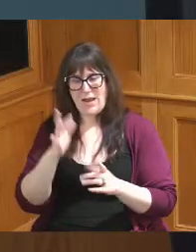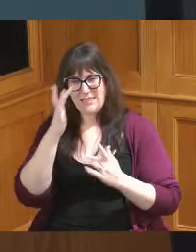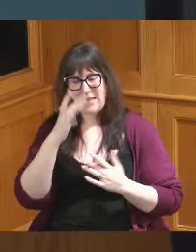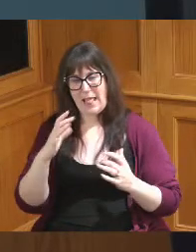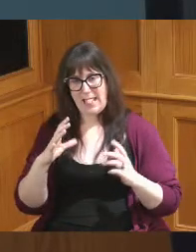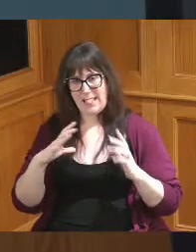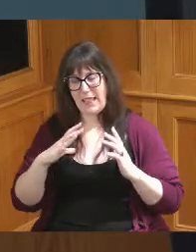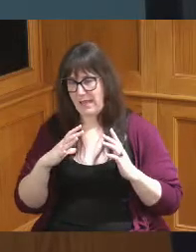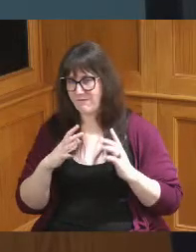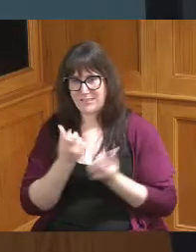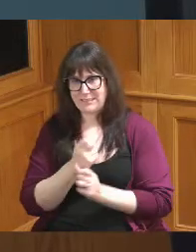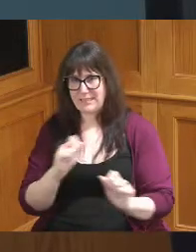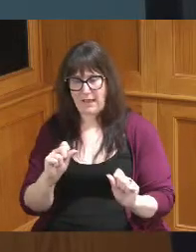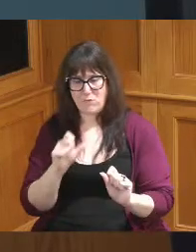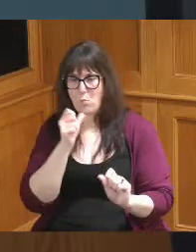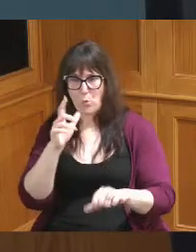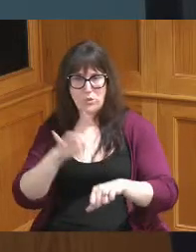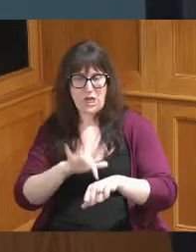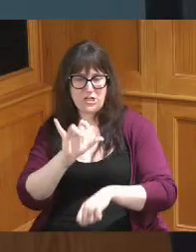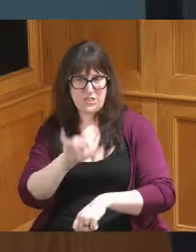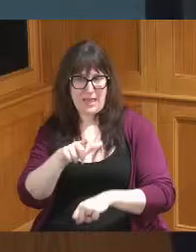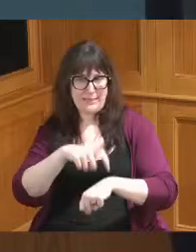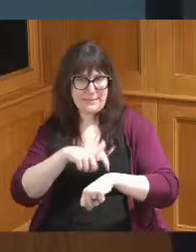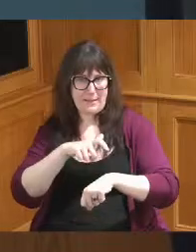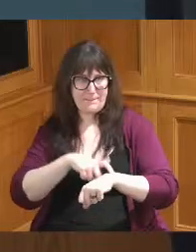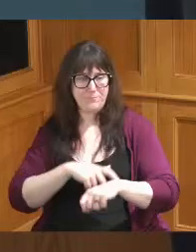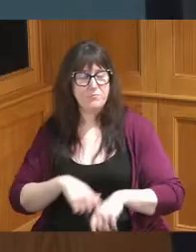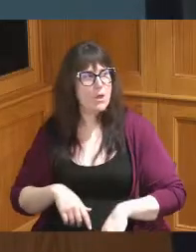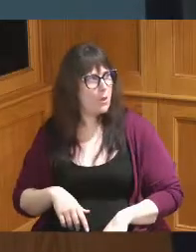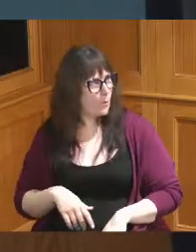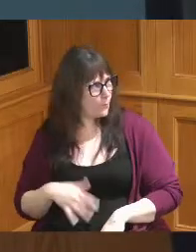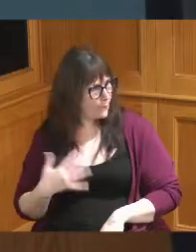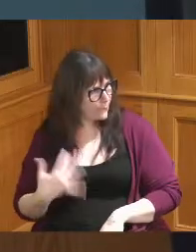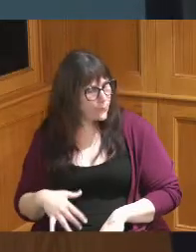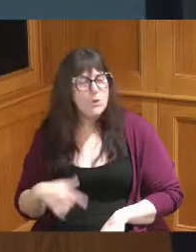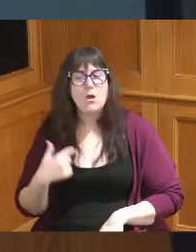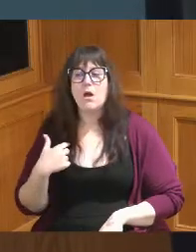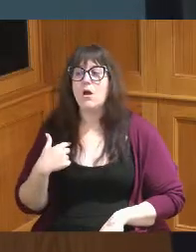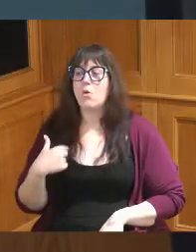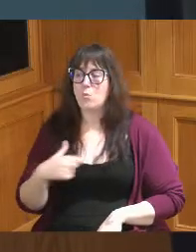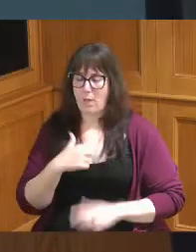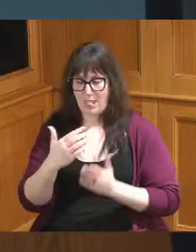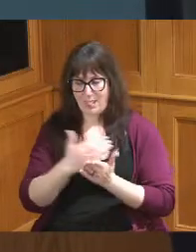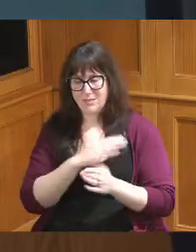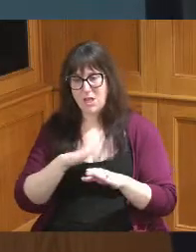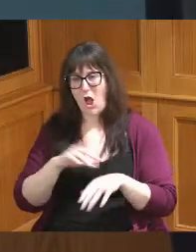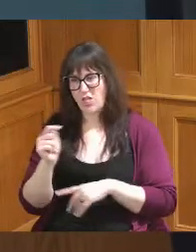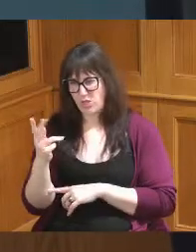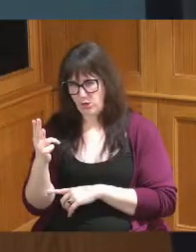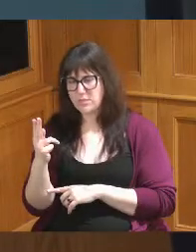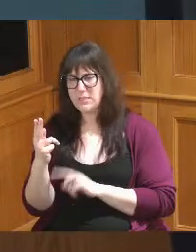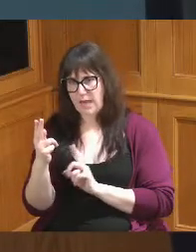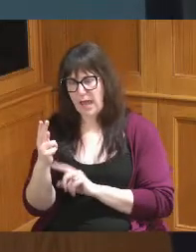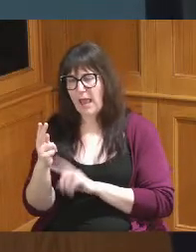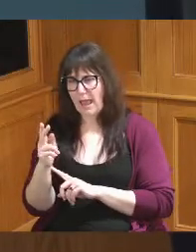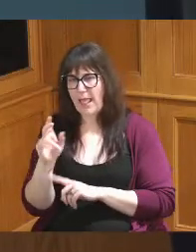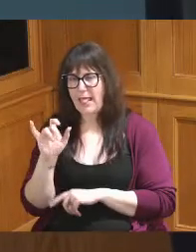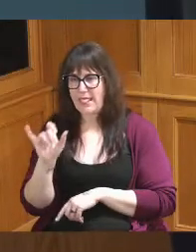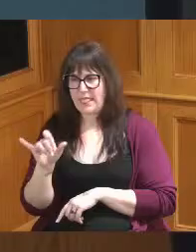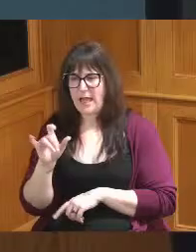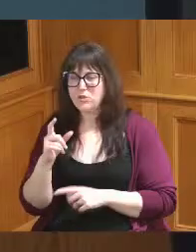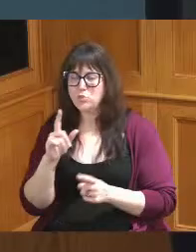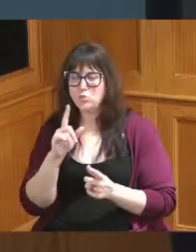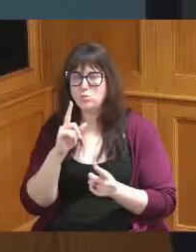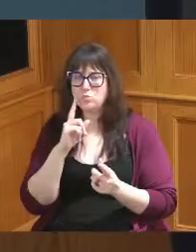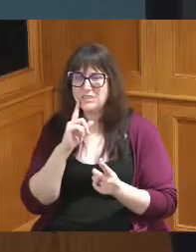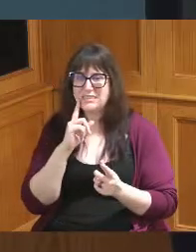Okay, so we, as I said, will have this listed on our agenda on Thursday at our legislative meeting. I